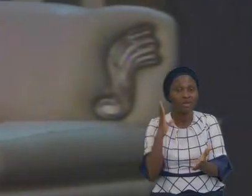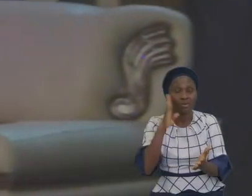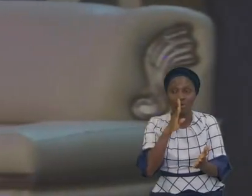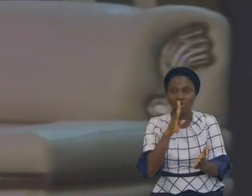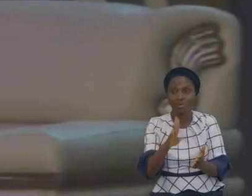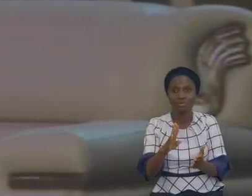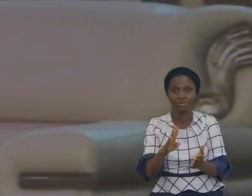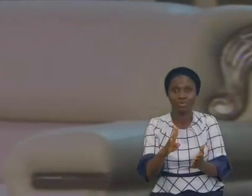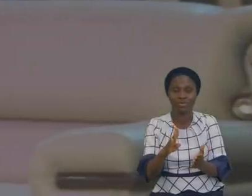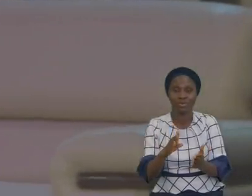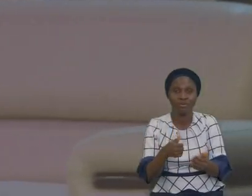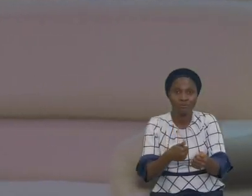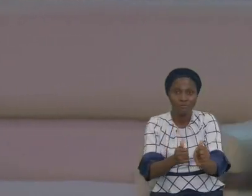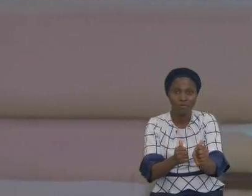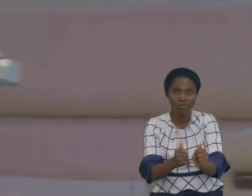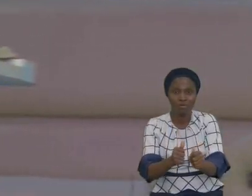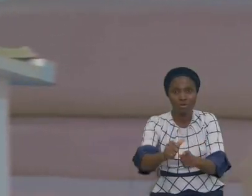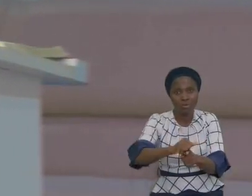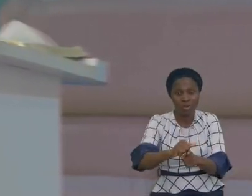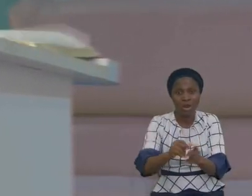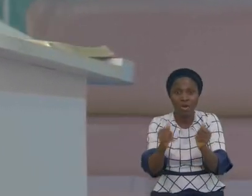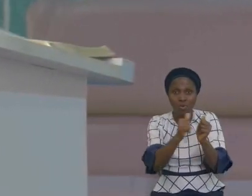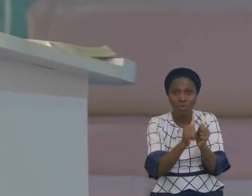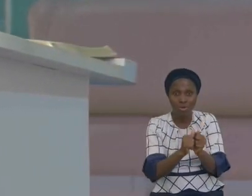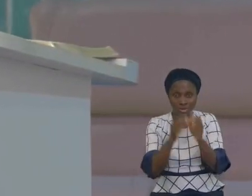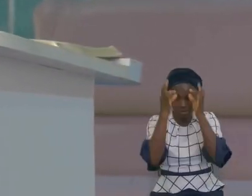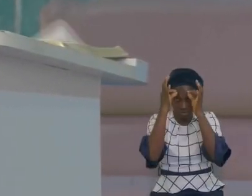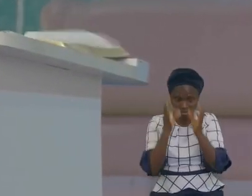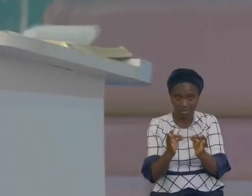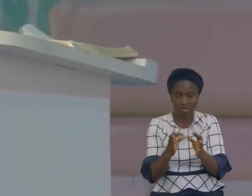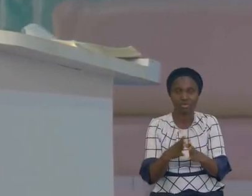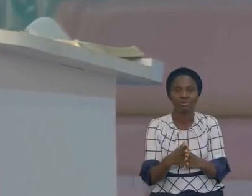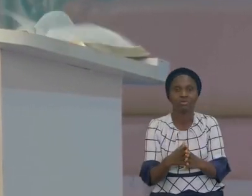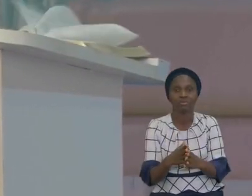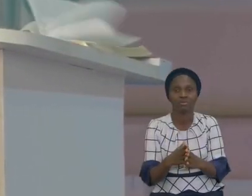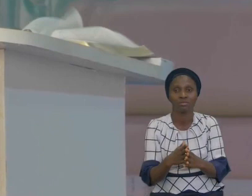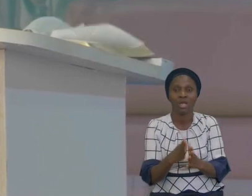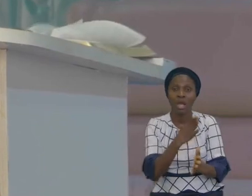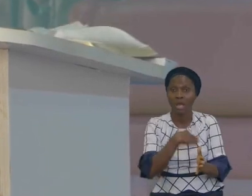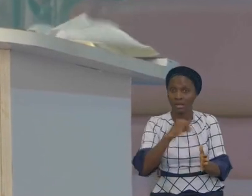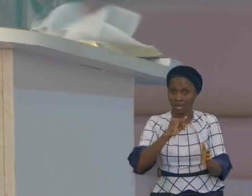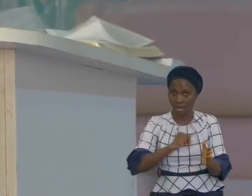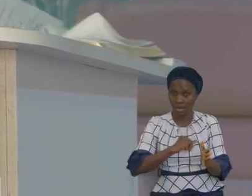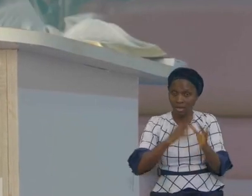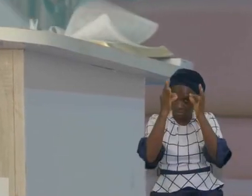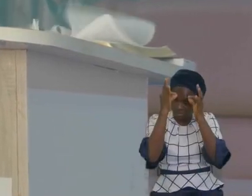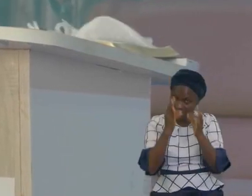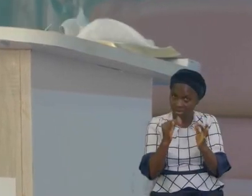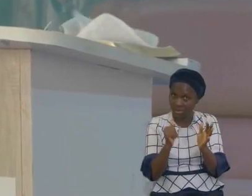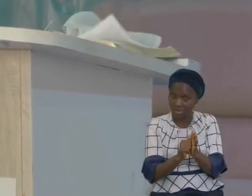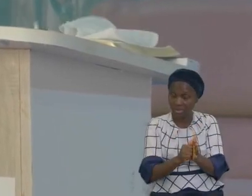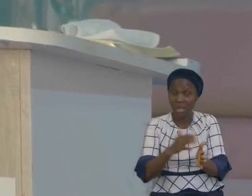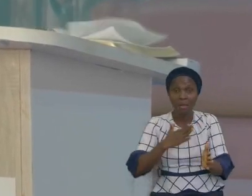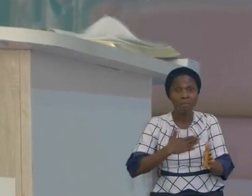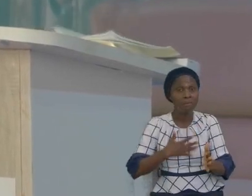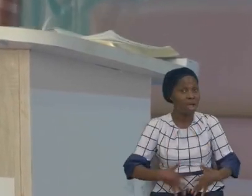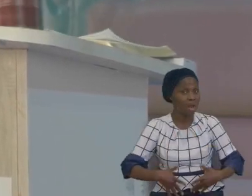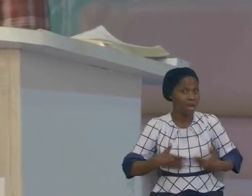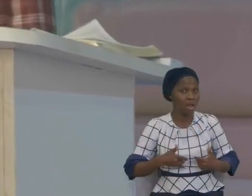And I decide that my life will not remain at the ground level.